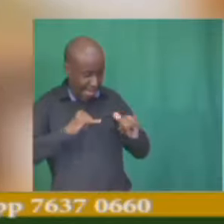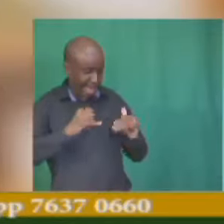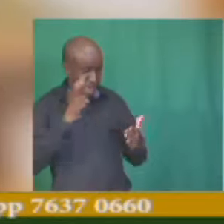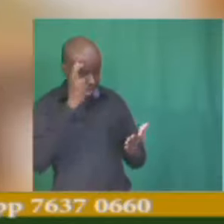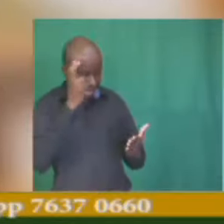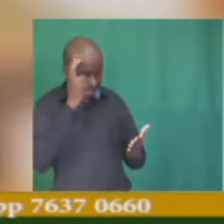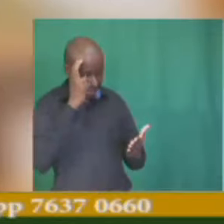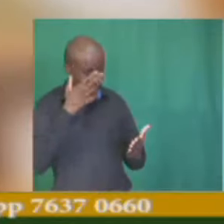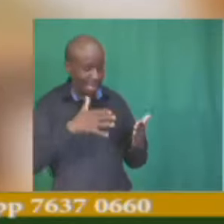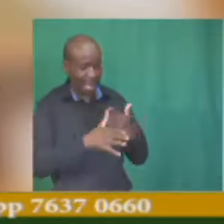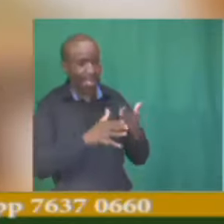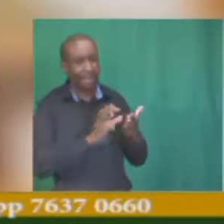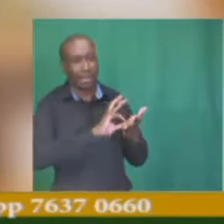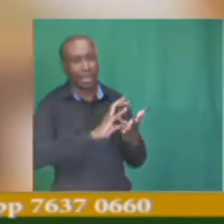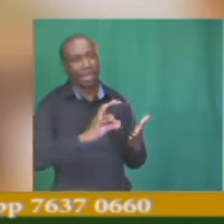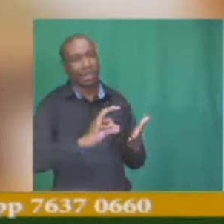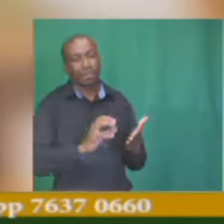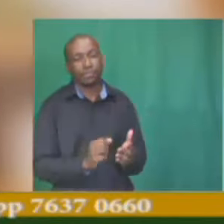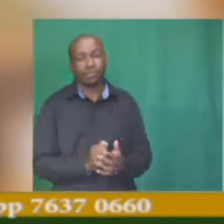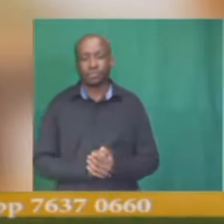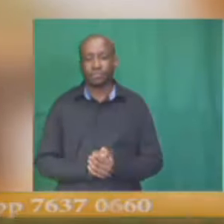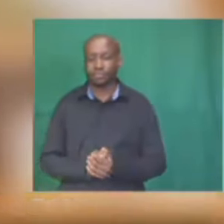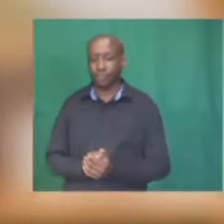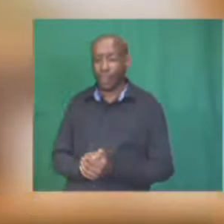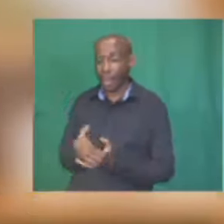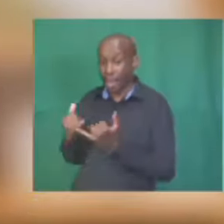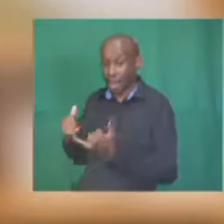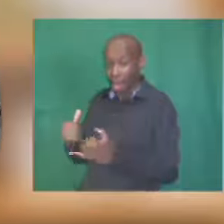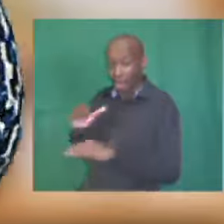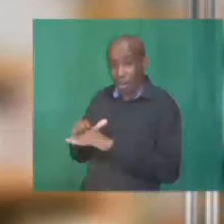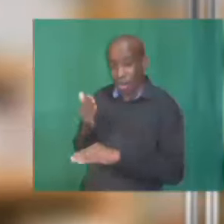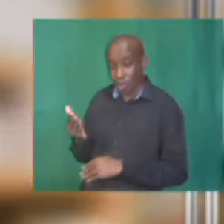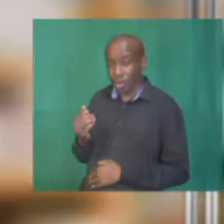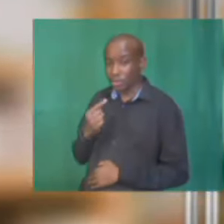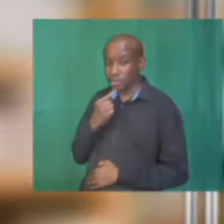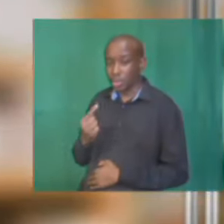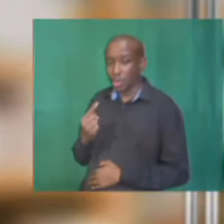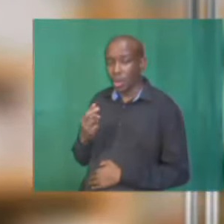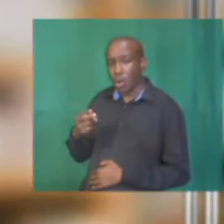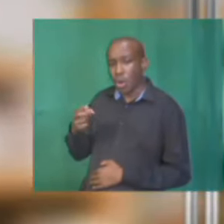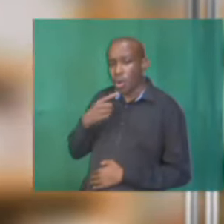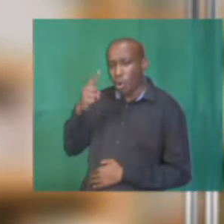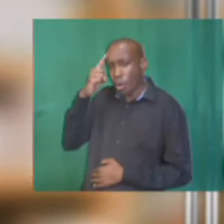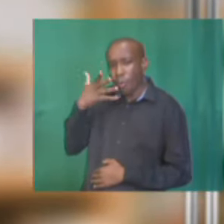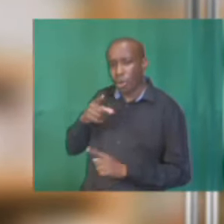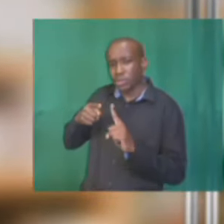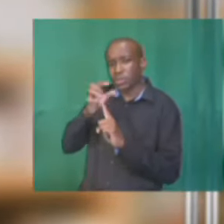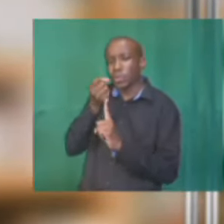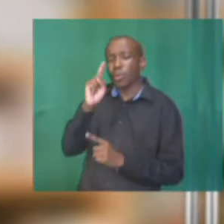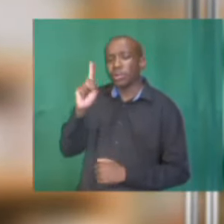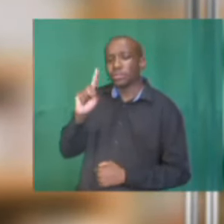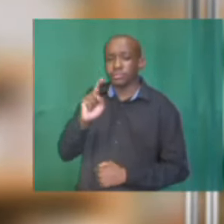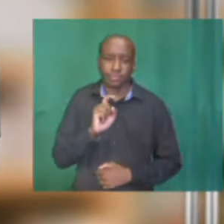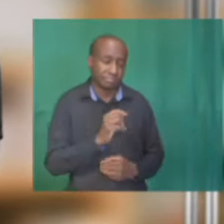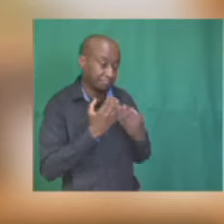to be precise with their responses. Okay, can you briefly tell me that what are you hoping to achieve at the end of this lesson? Okay,